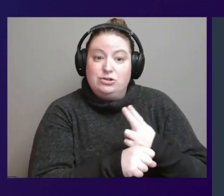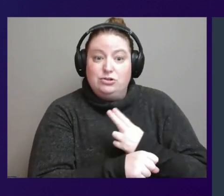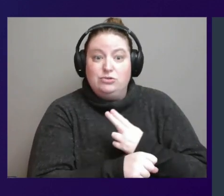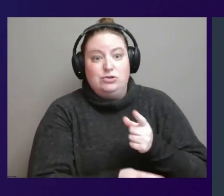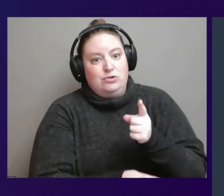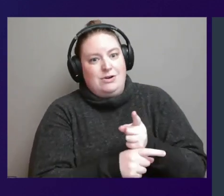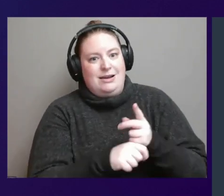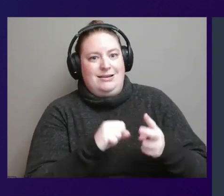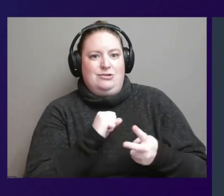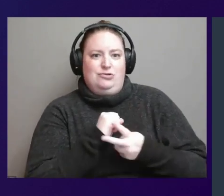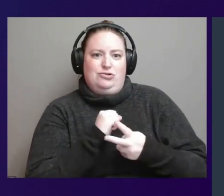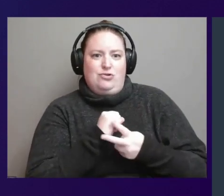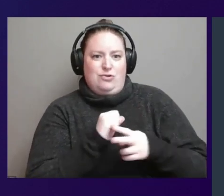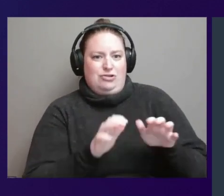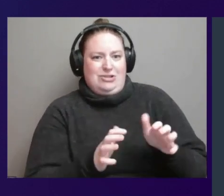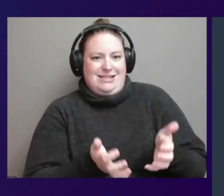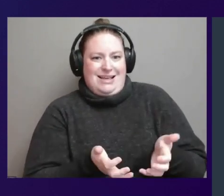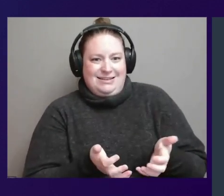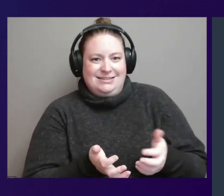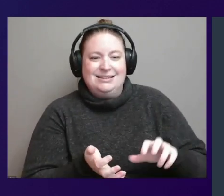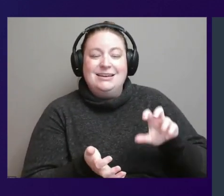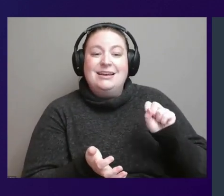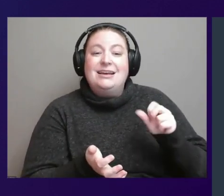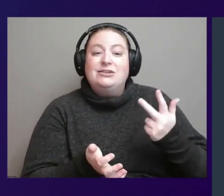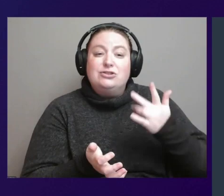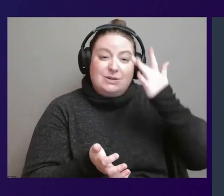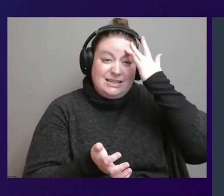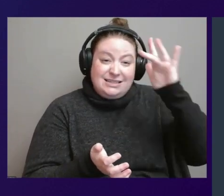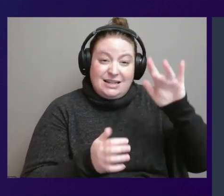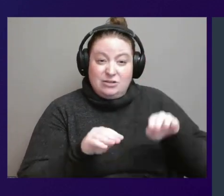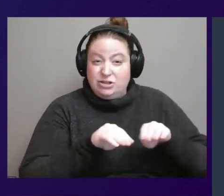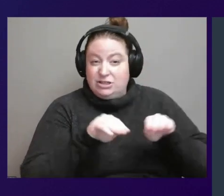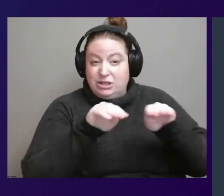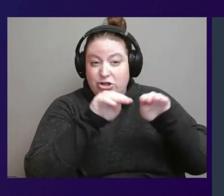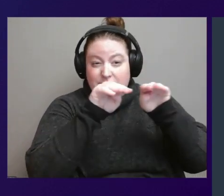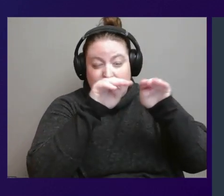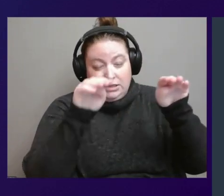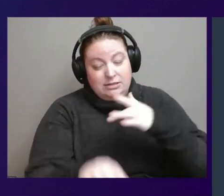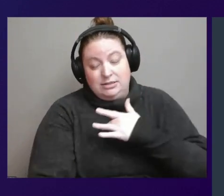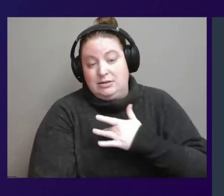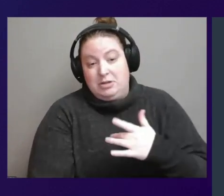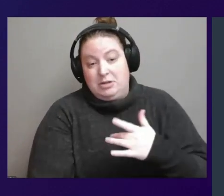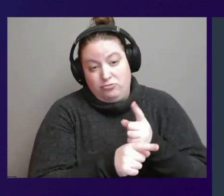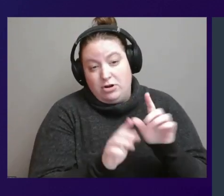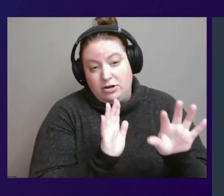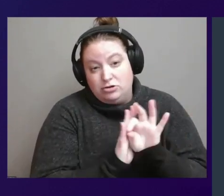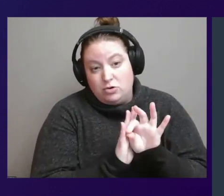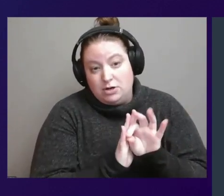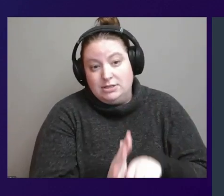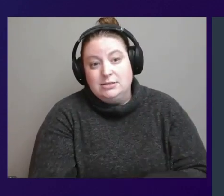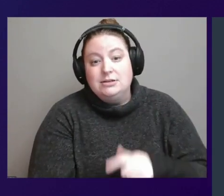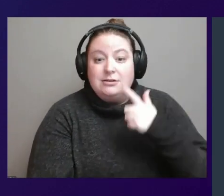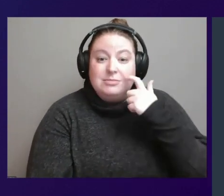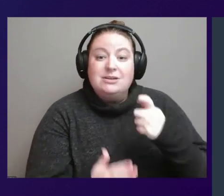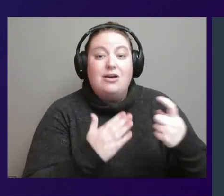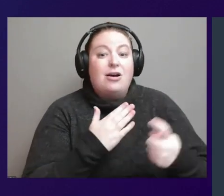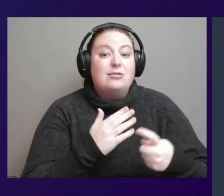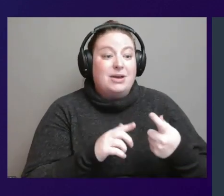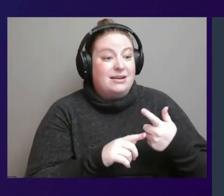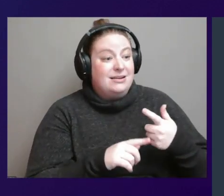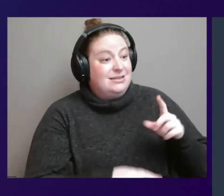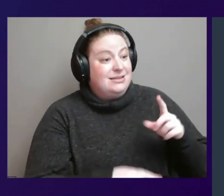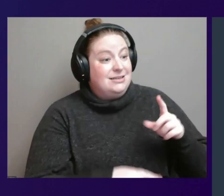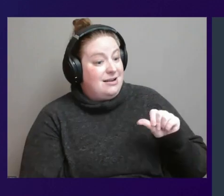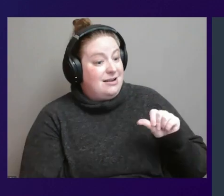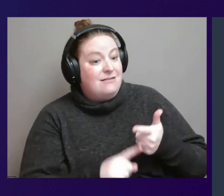class. And S3 intelligent tiering is almost always the right choice. That's because it automatically moves data from warmer storage classes